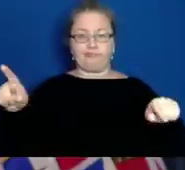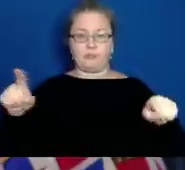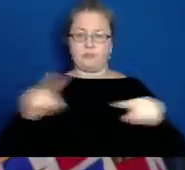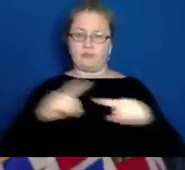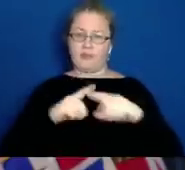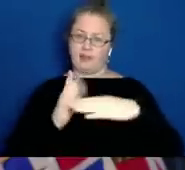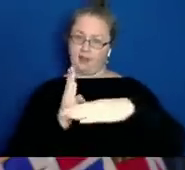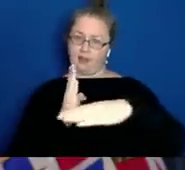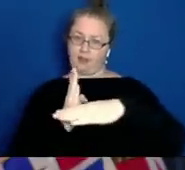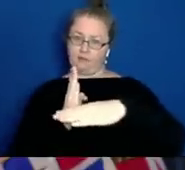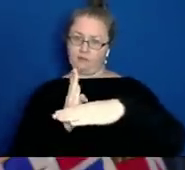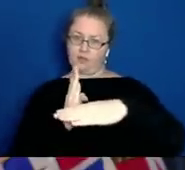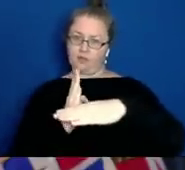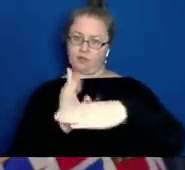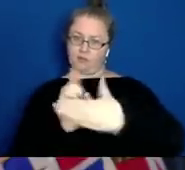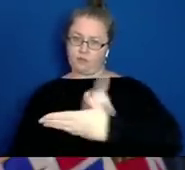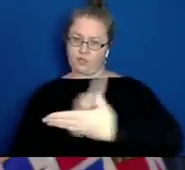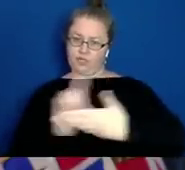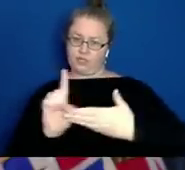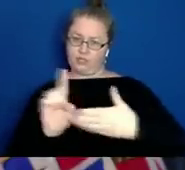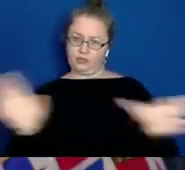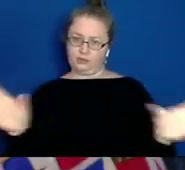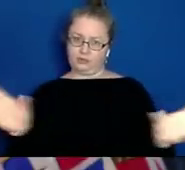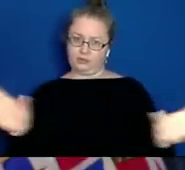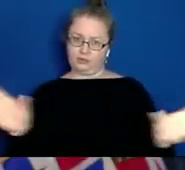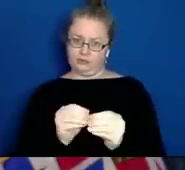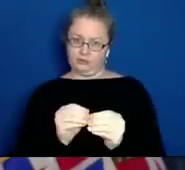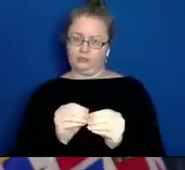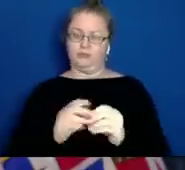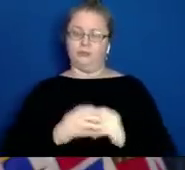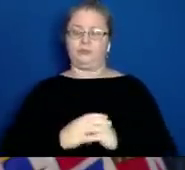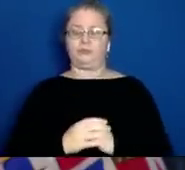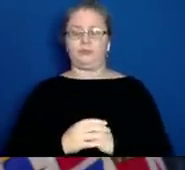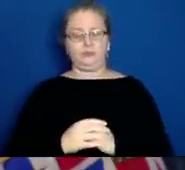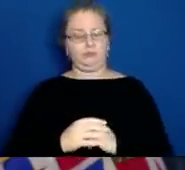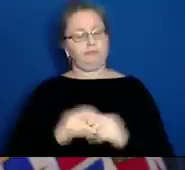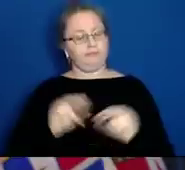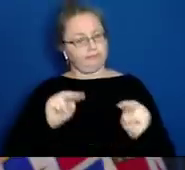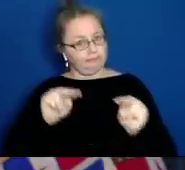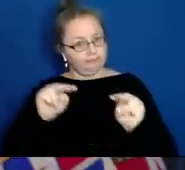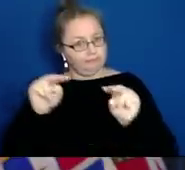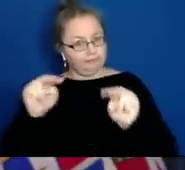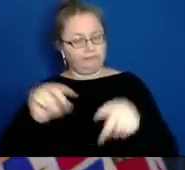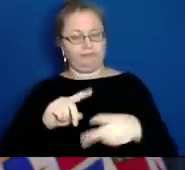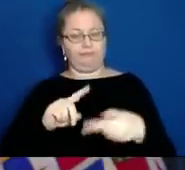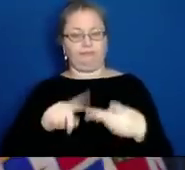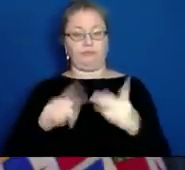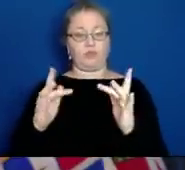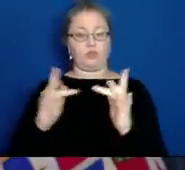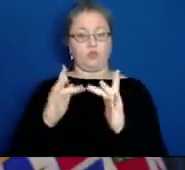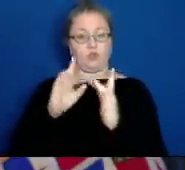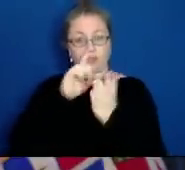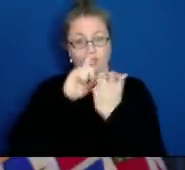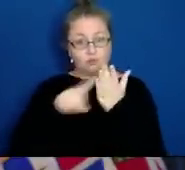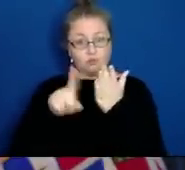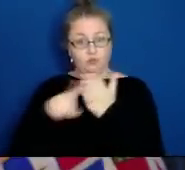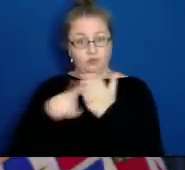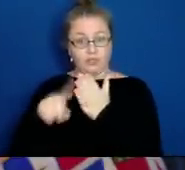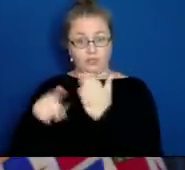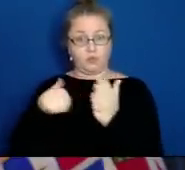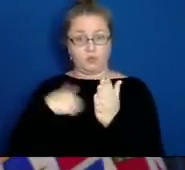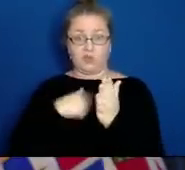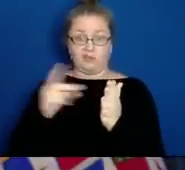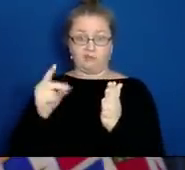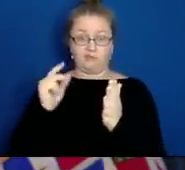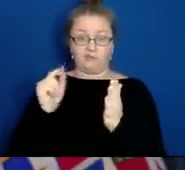So we are watching that very carefully. We're watching our ability to find people quickly, and that has been